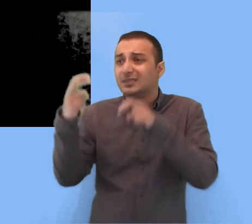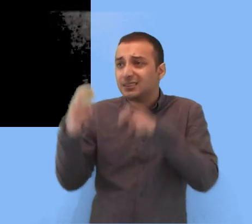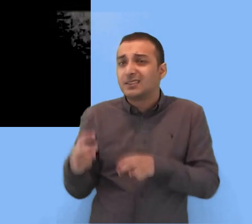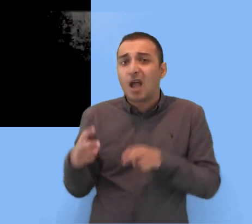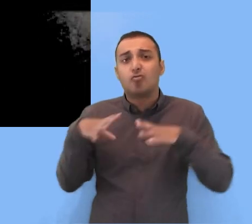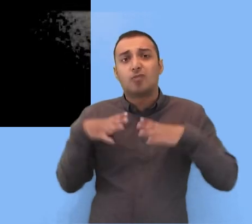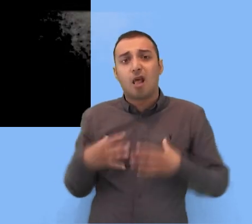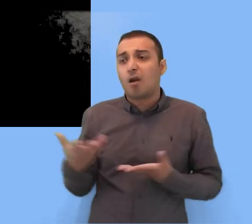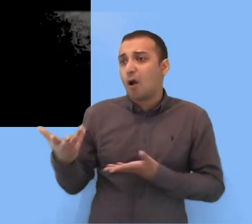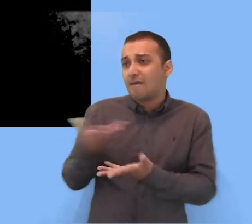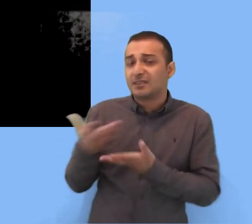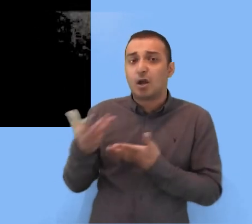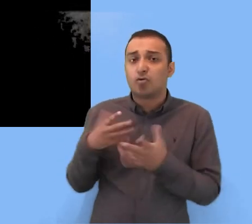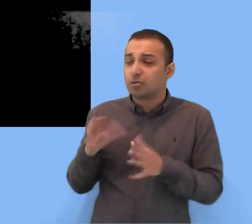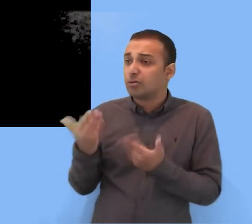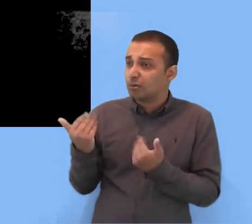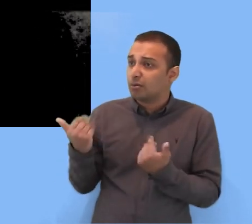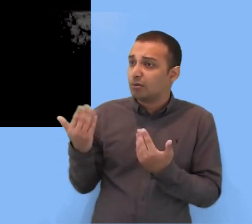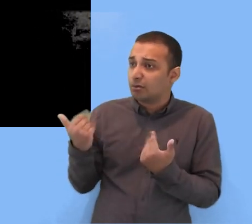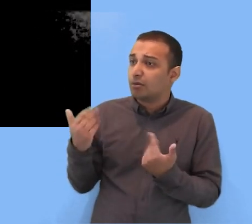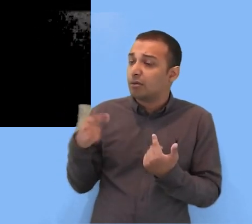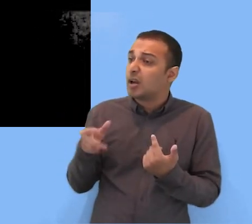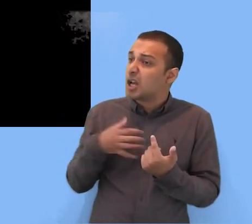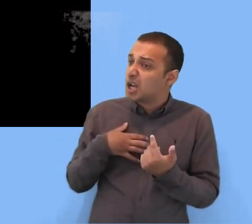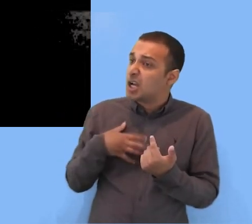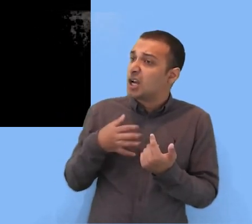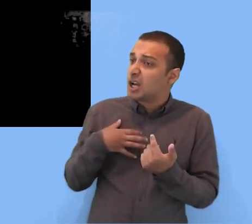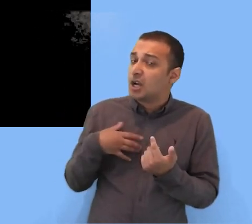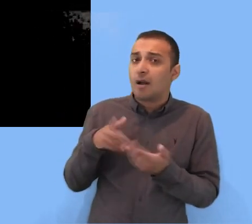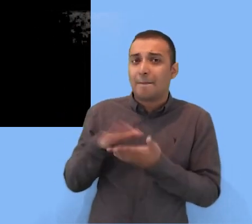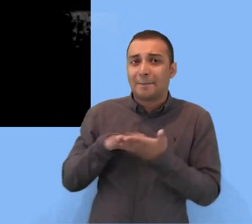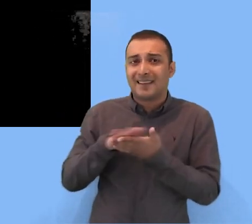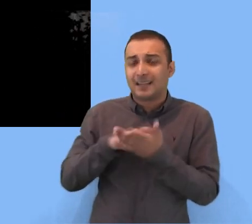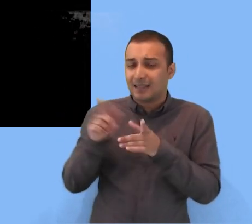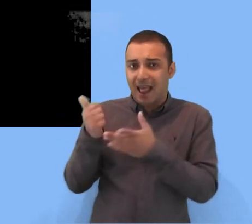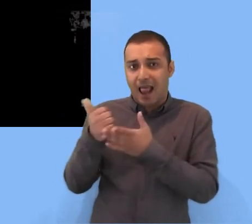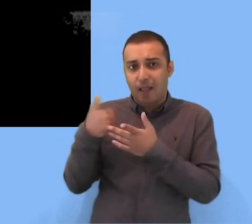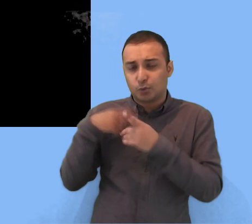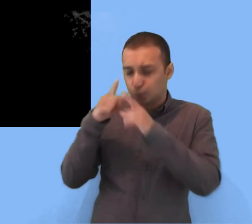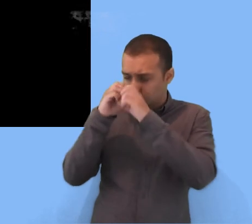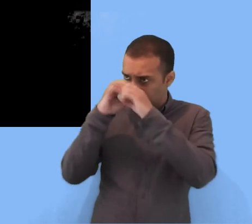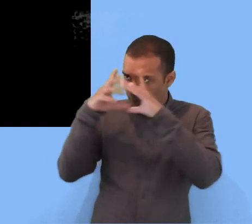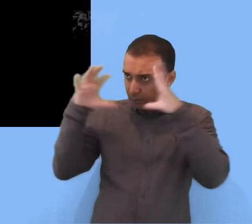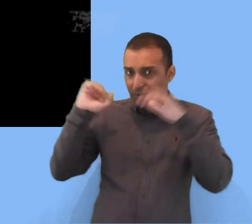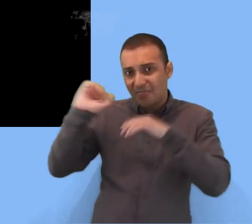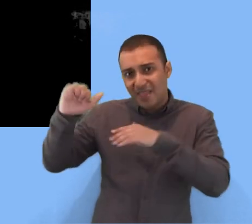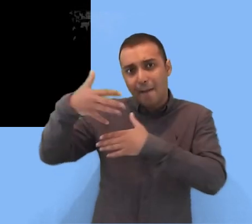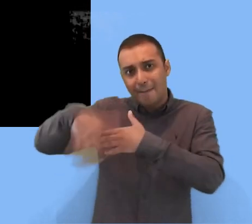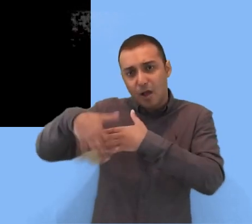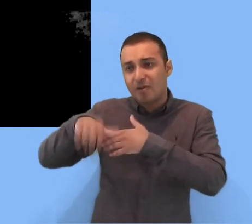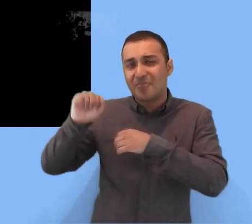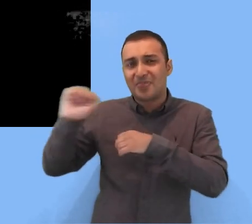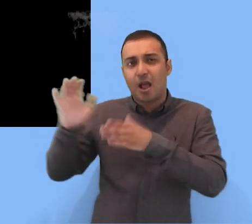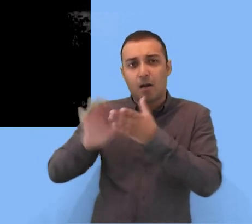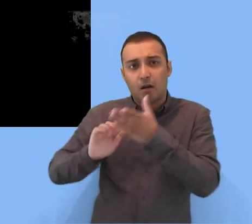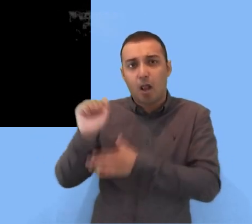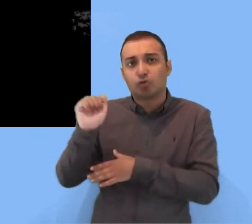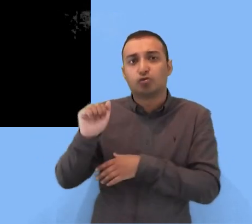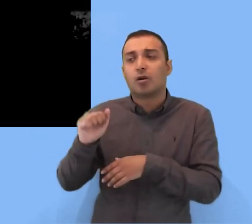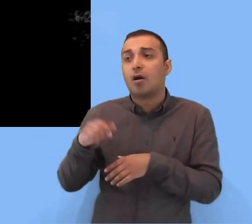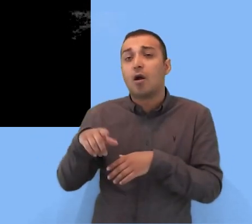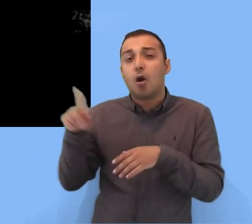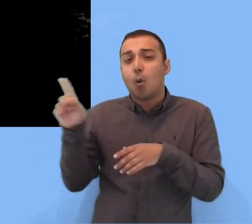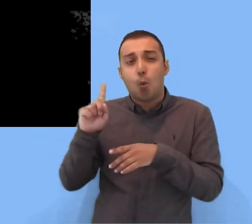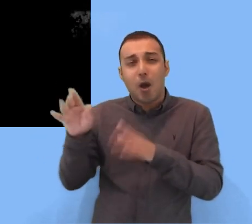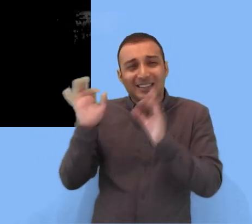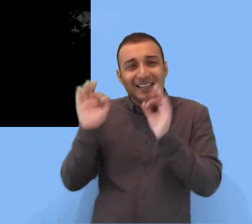just understanding a bit more about the dynamics of their culture, their background. They're more